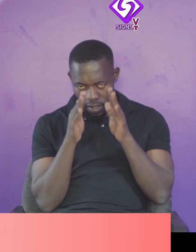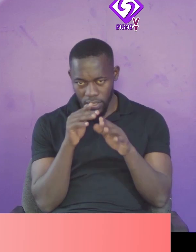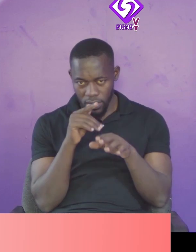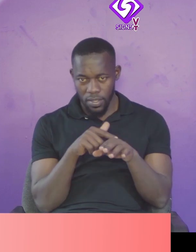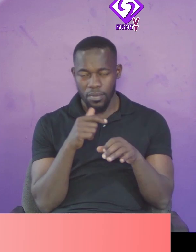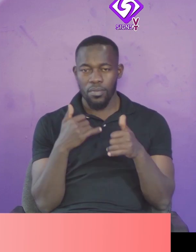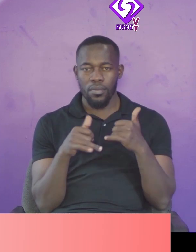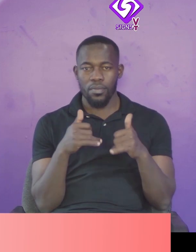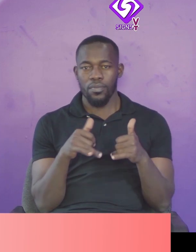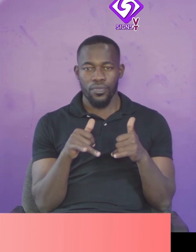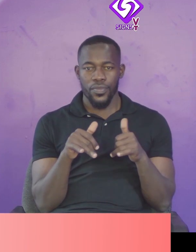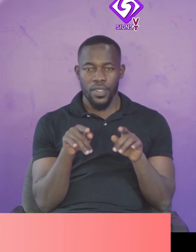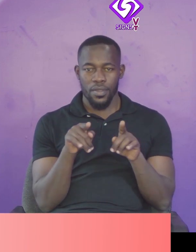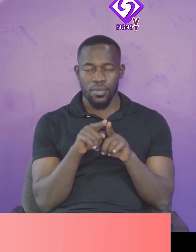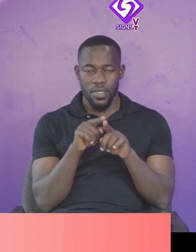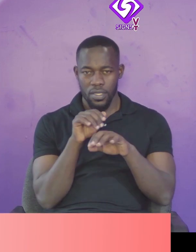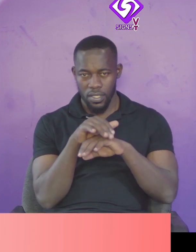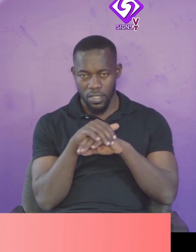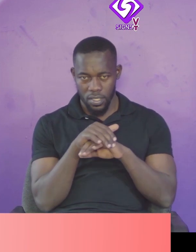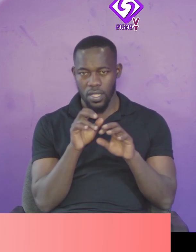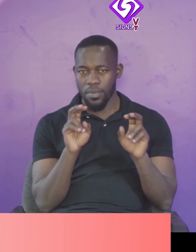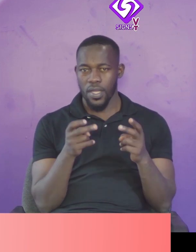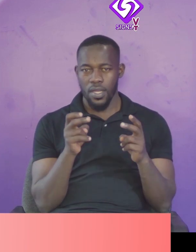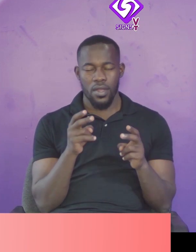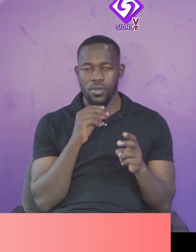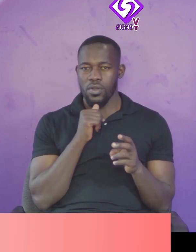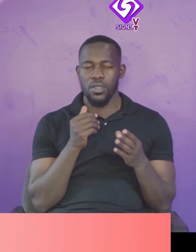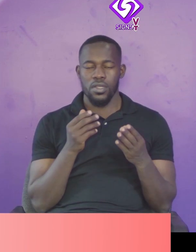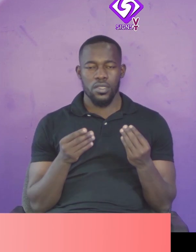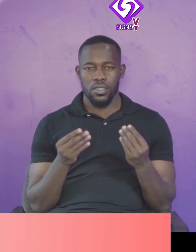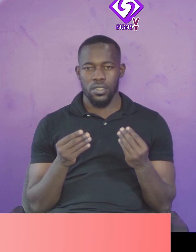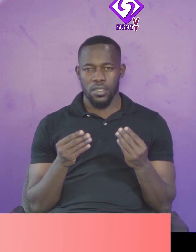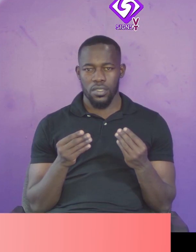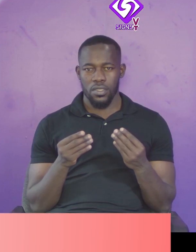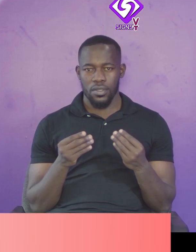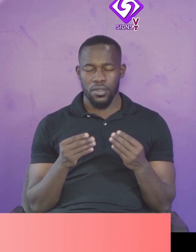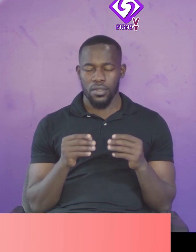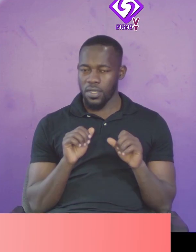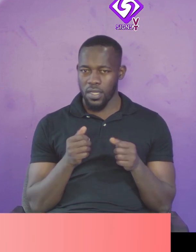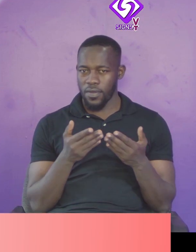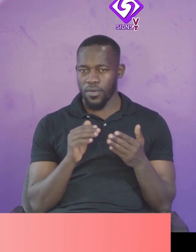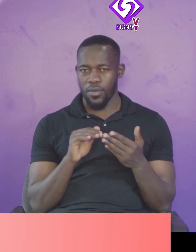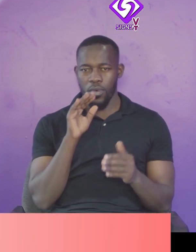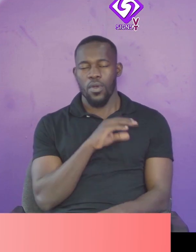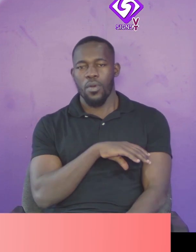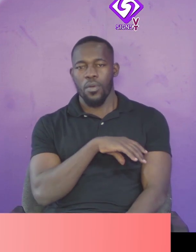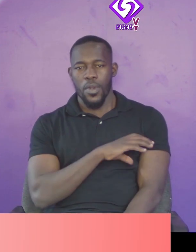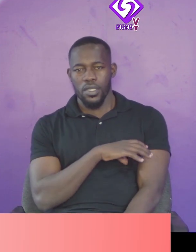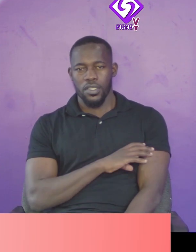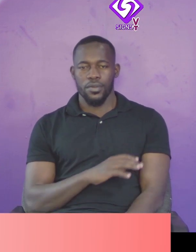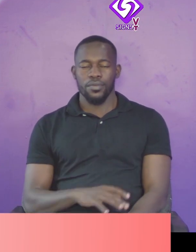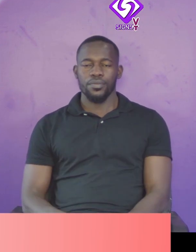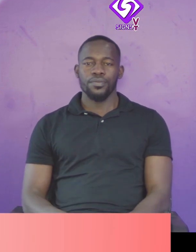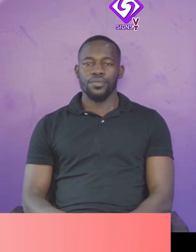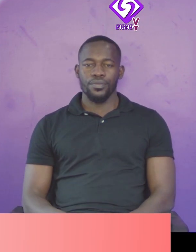just the English media, man, that can just pressure you. And